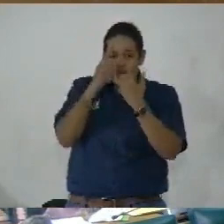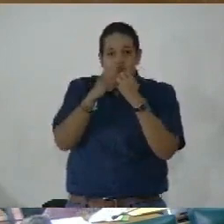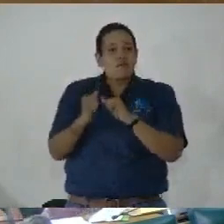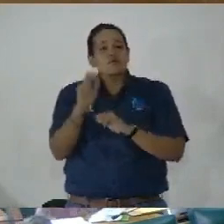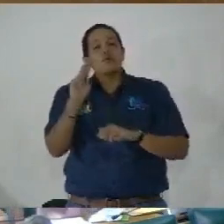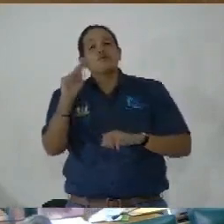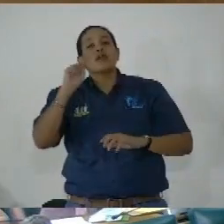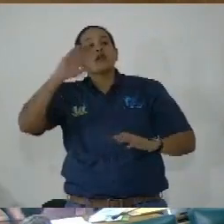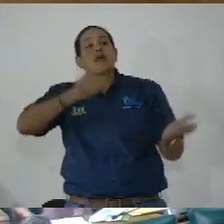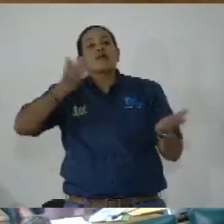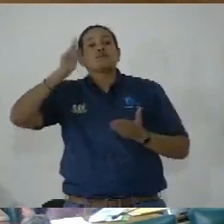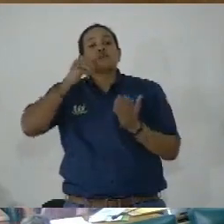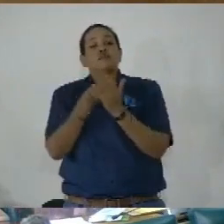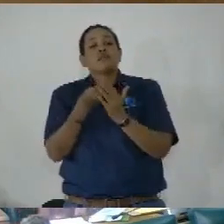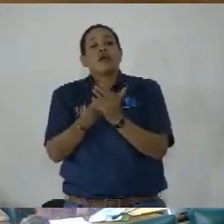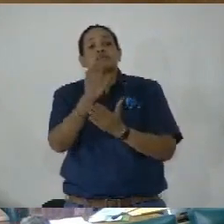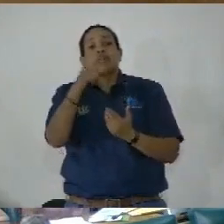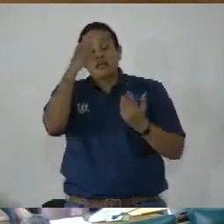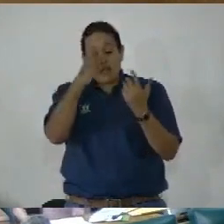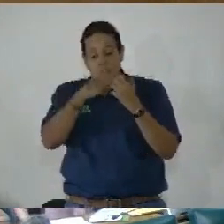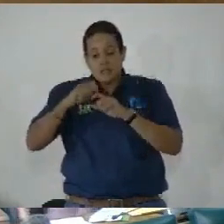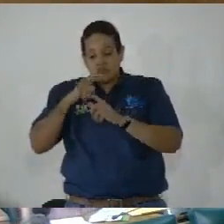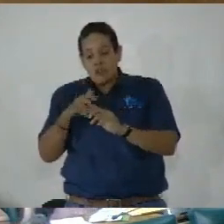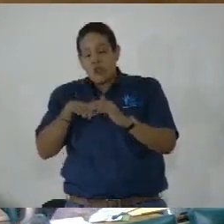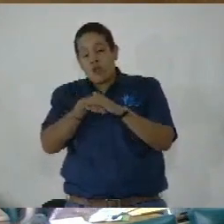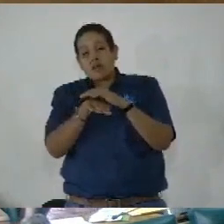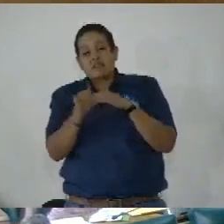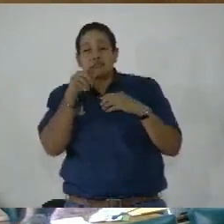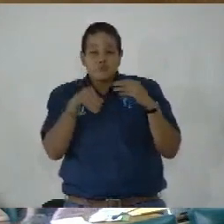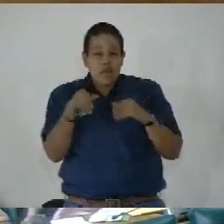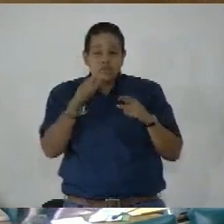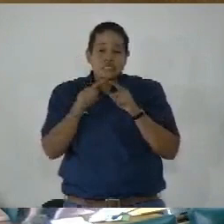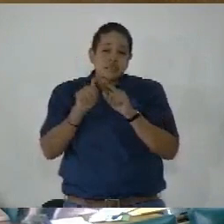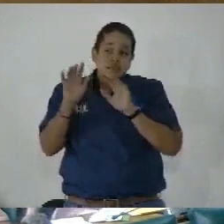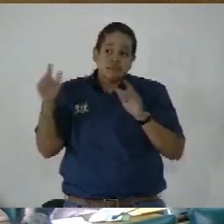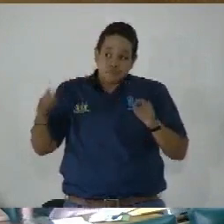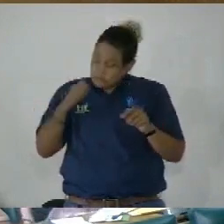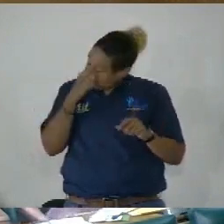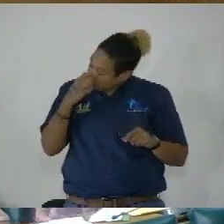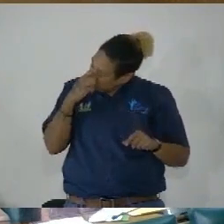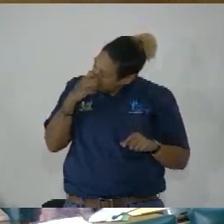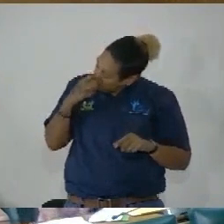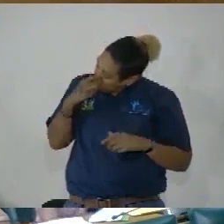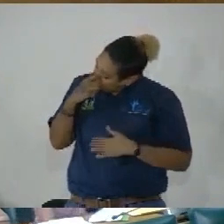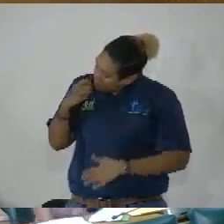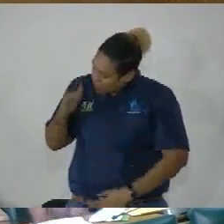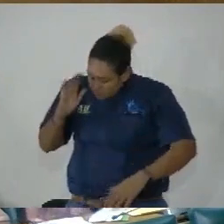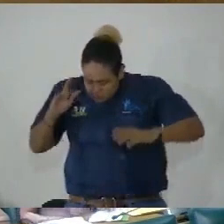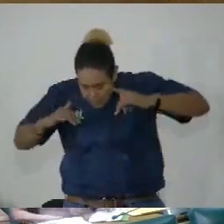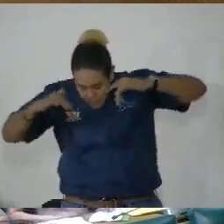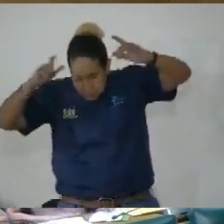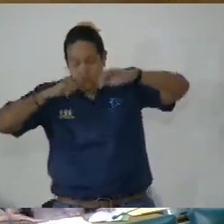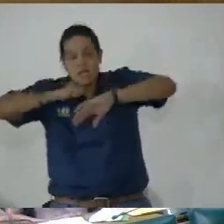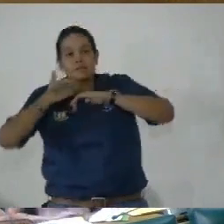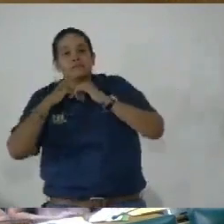UK Export Finance. This collaboration allows access to financing mechanisms that will accelerate implementation to